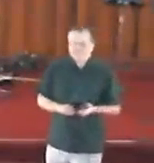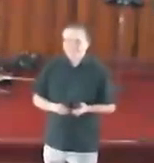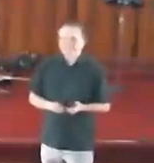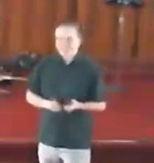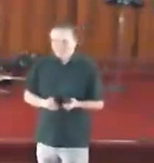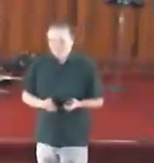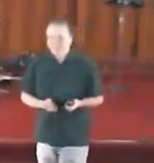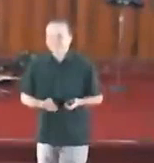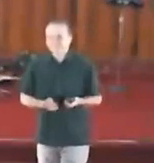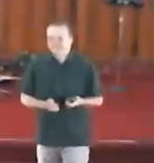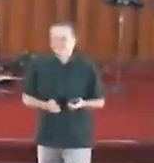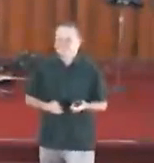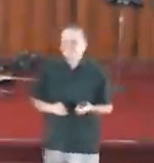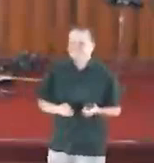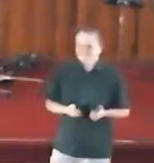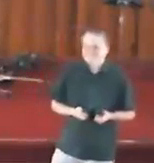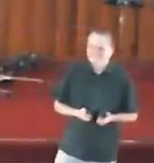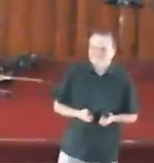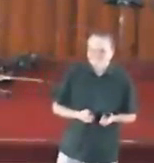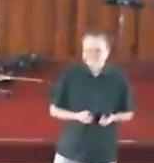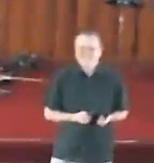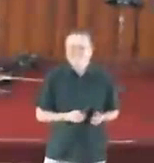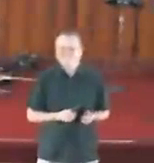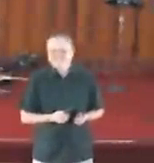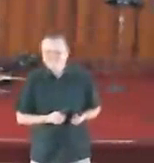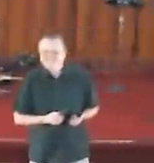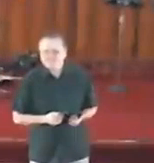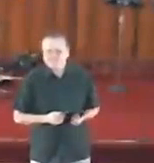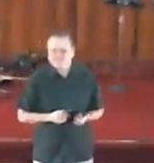Directo de Jesús, okay. Directly from Jesus.